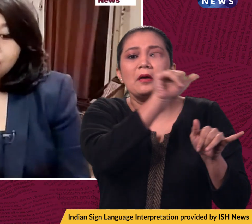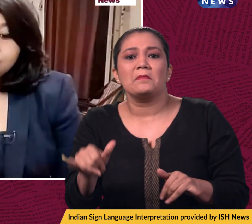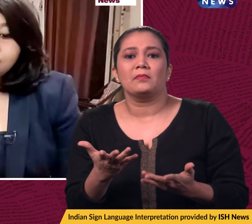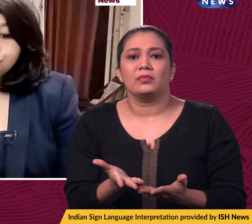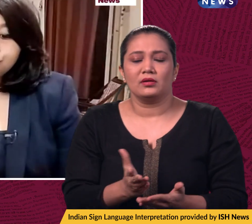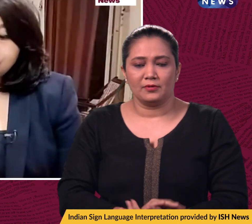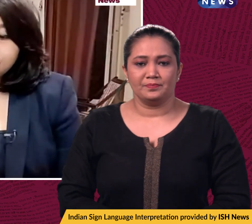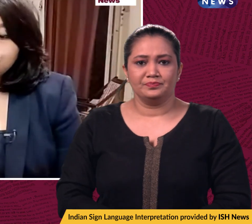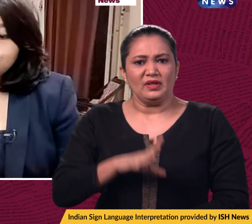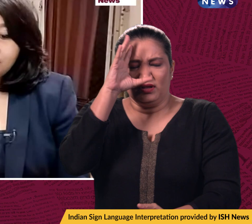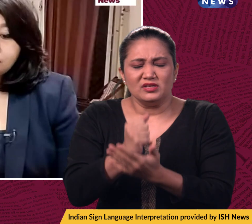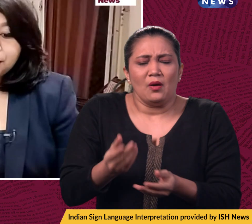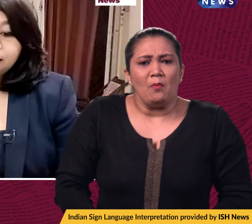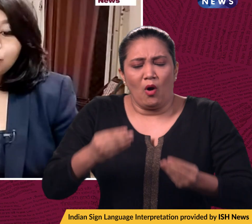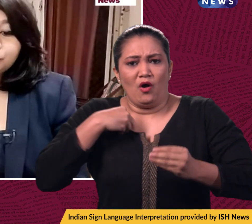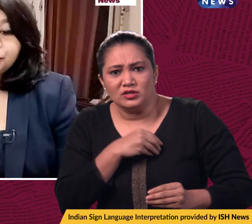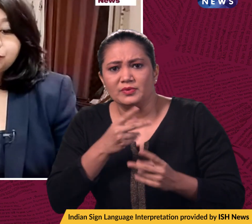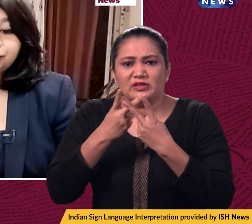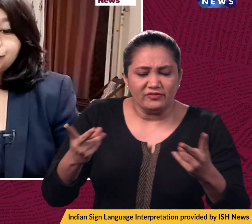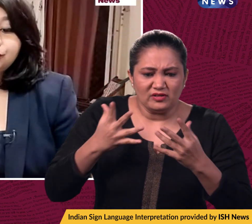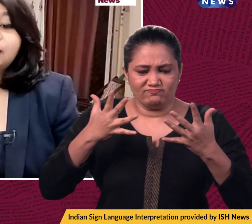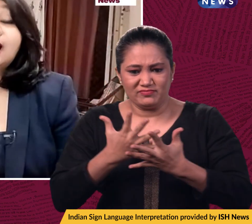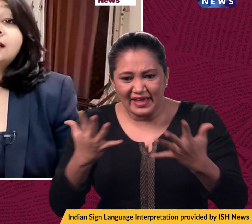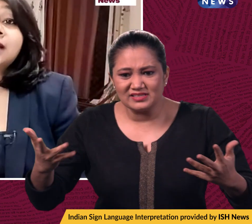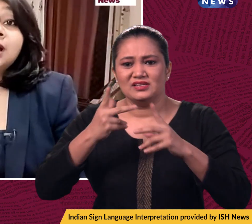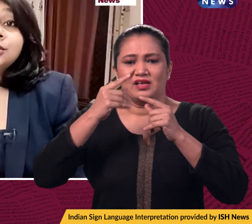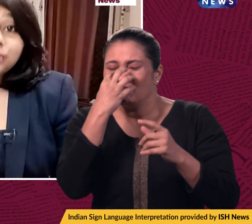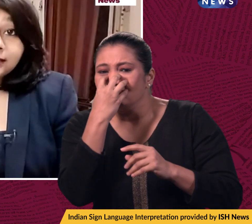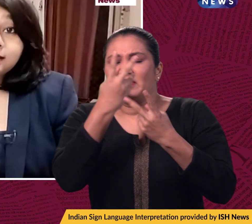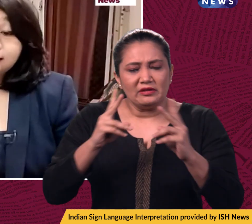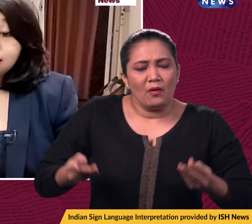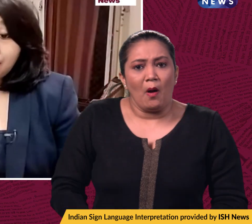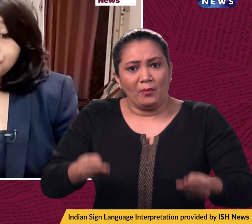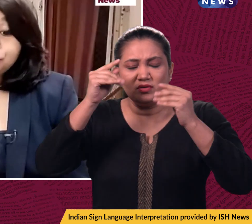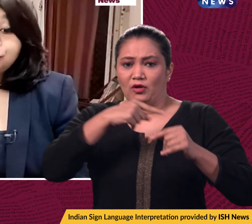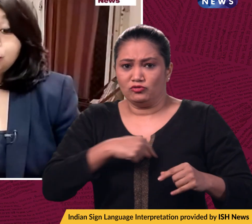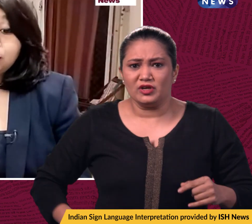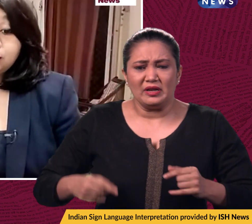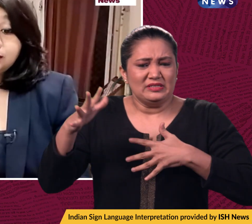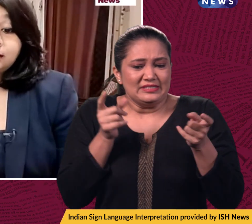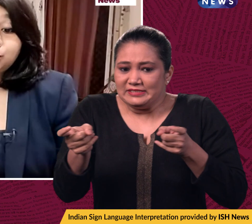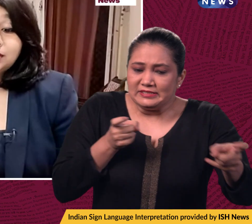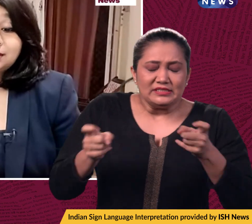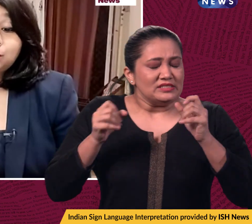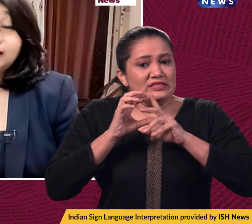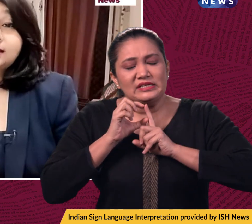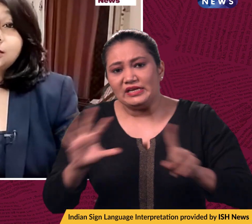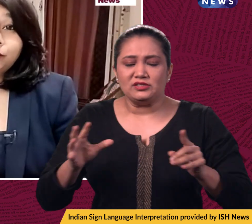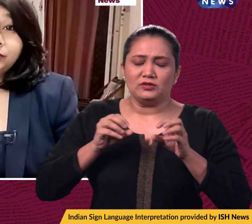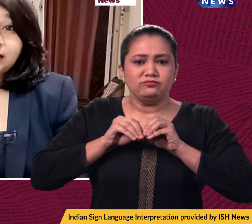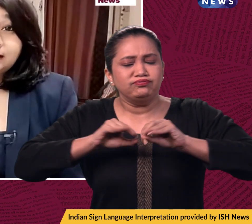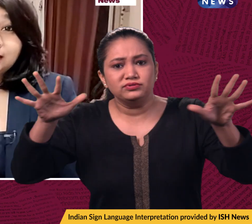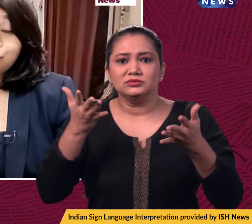earlier. The decision was taken to maximize hospital resources as China scrambles to contain the worst and